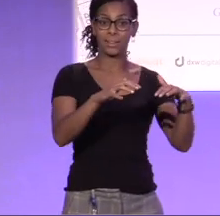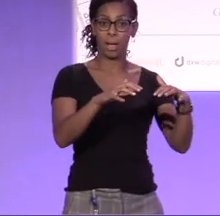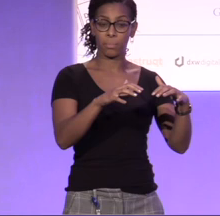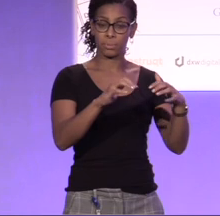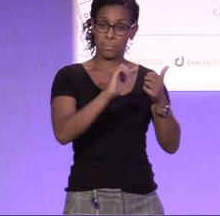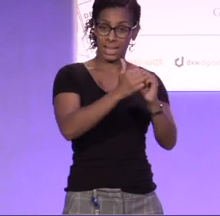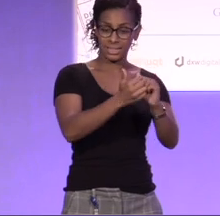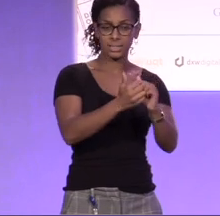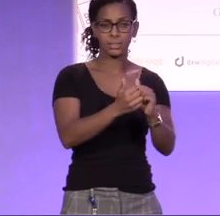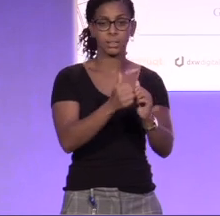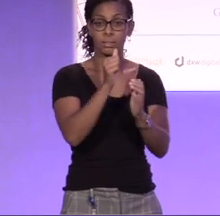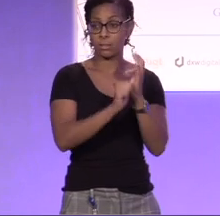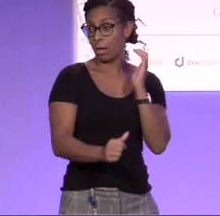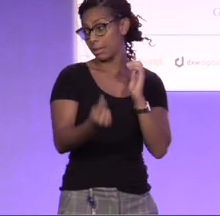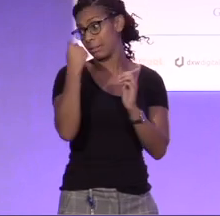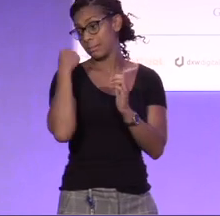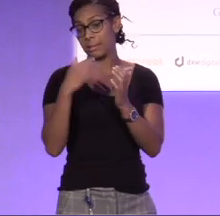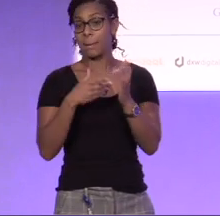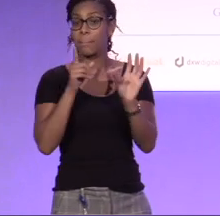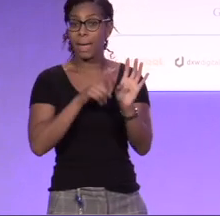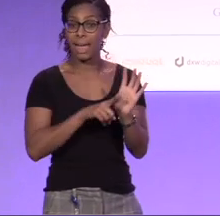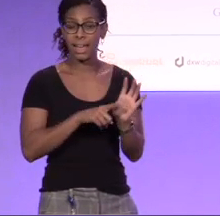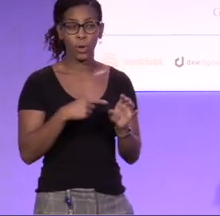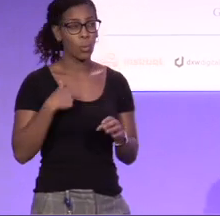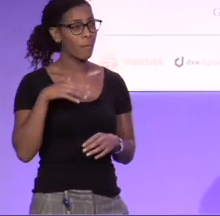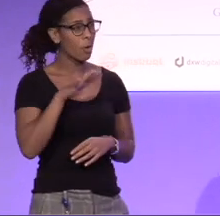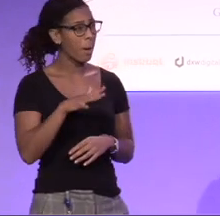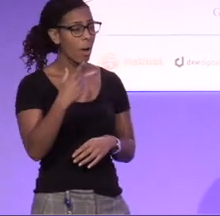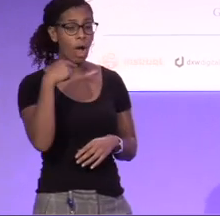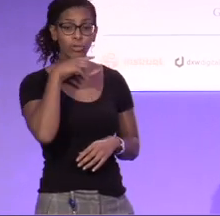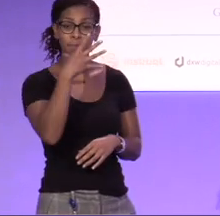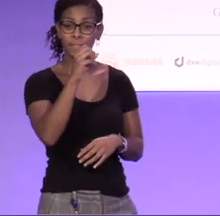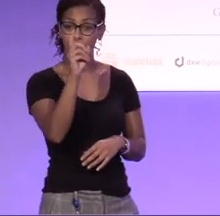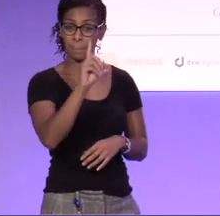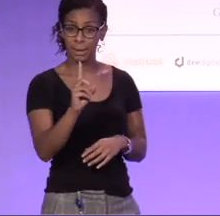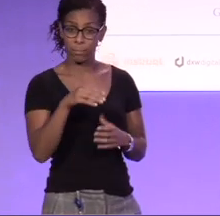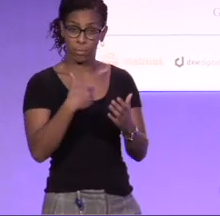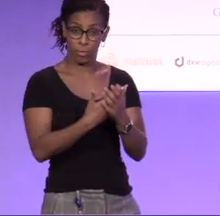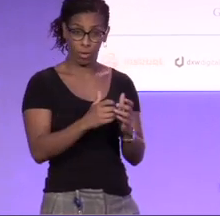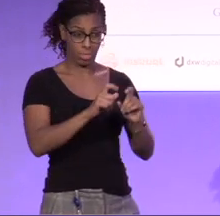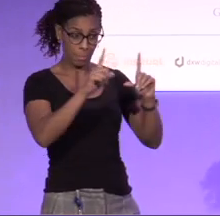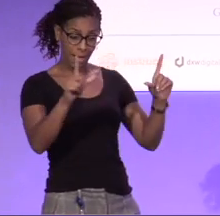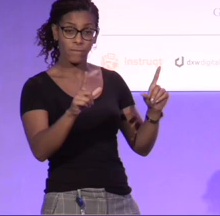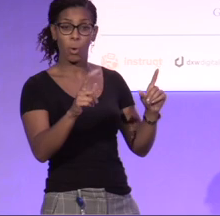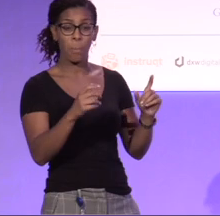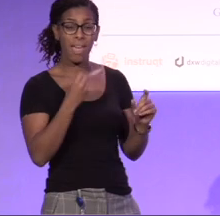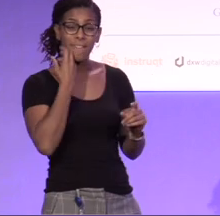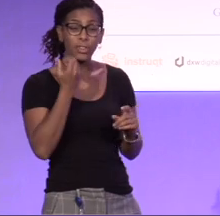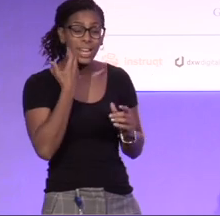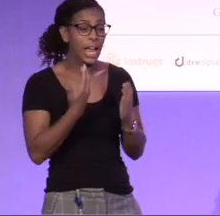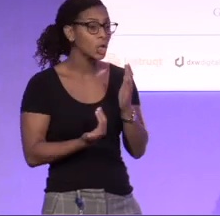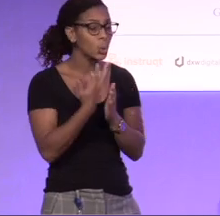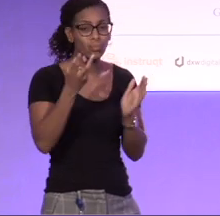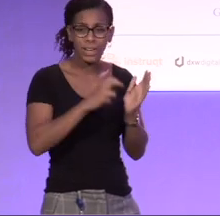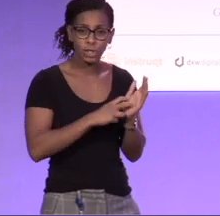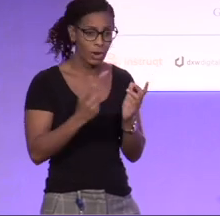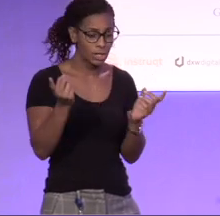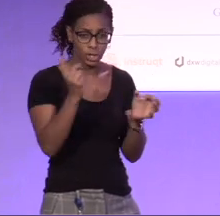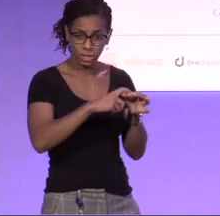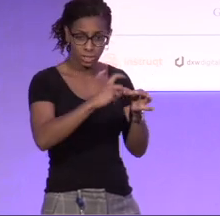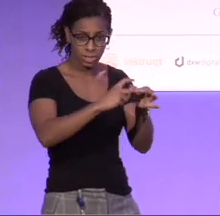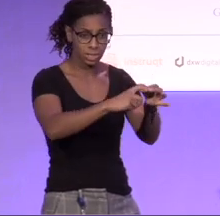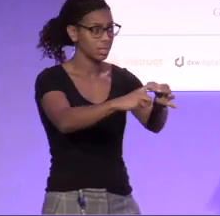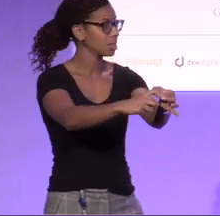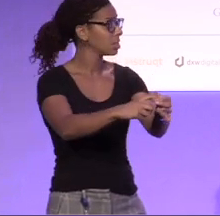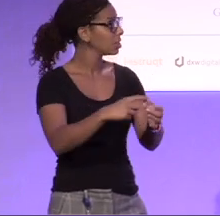now have over 150 mates on the platform and we get new registrations daily. We're partnered happily with all of these